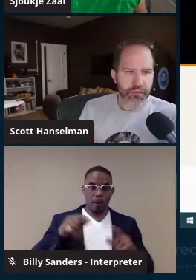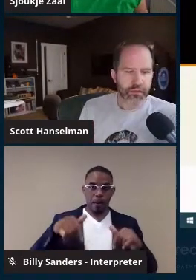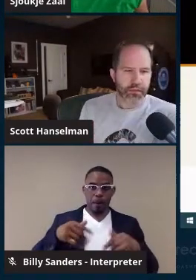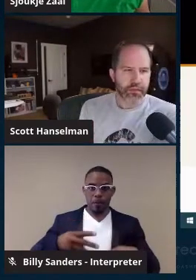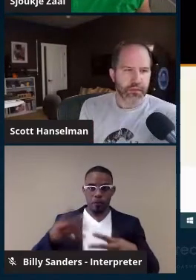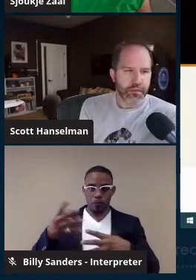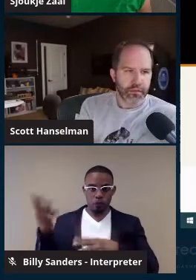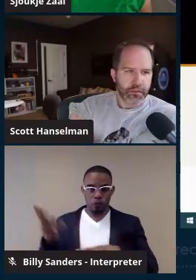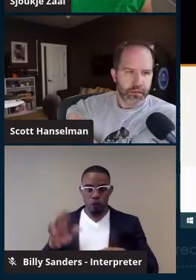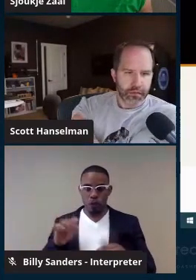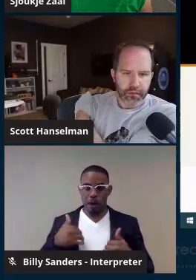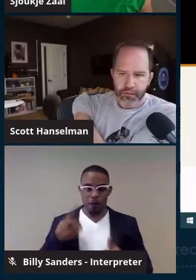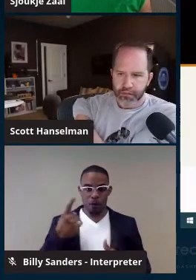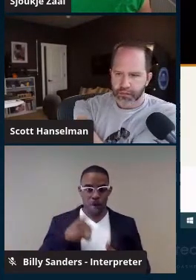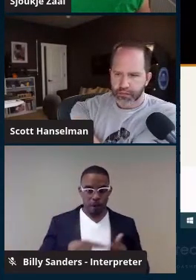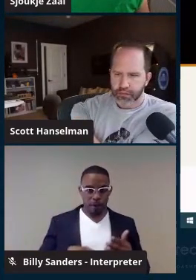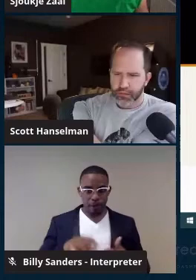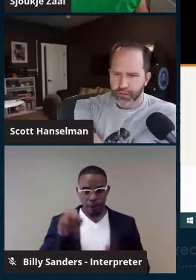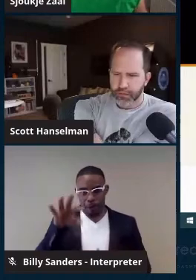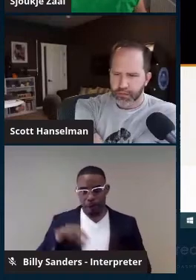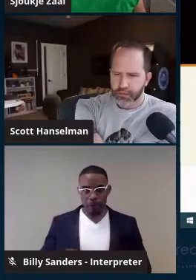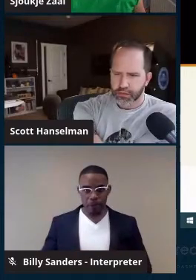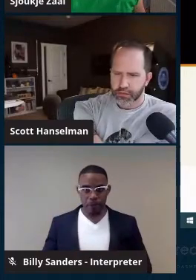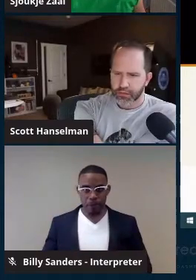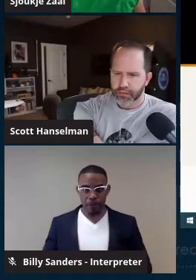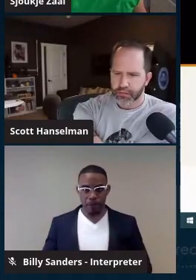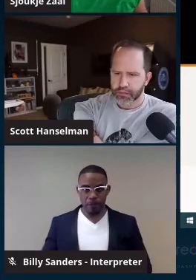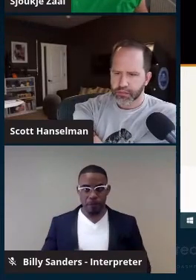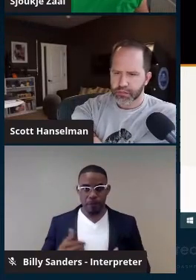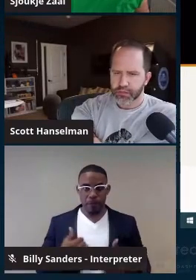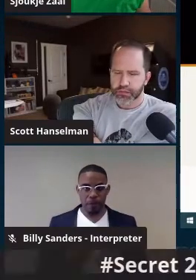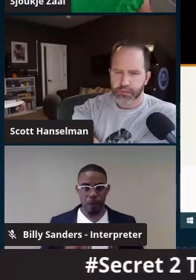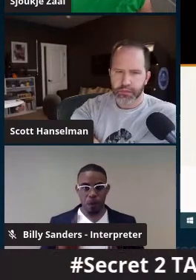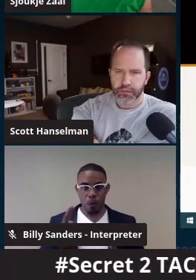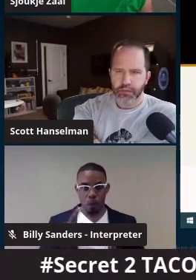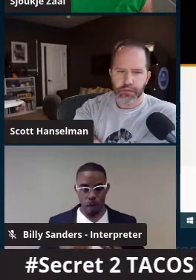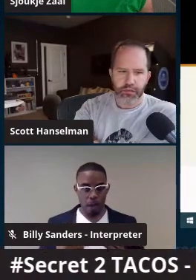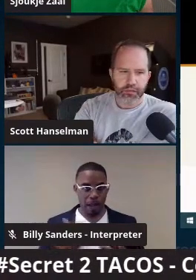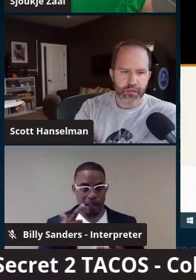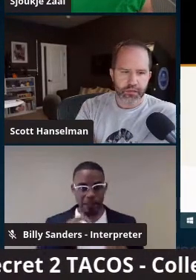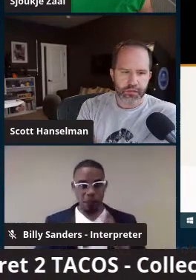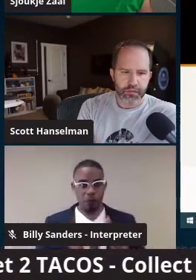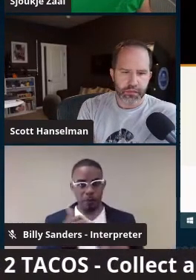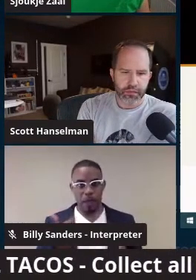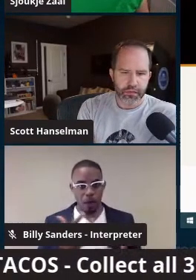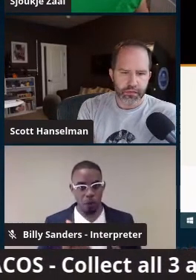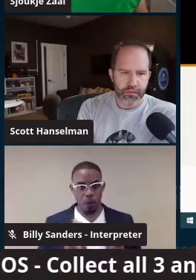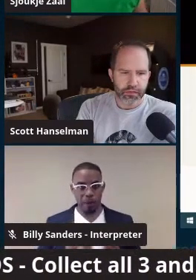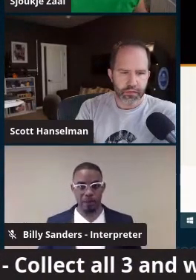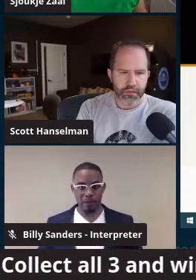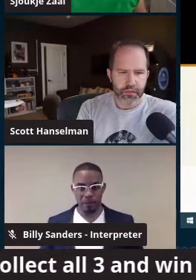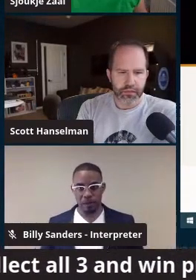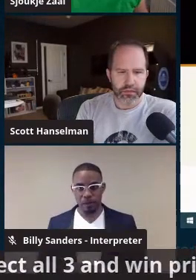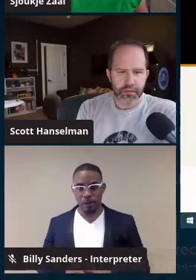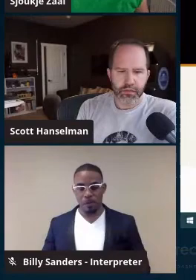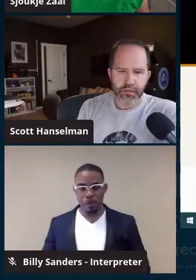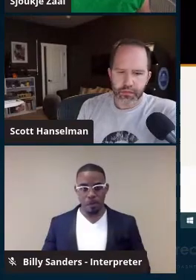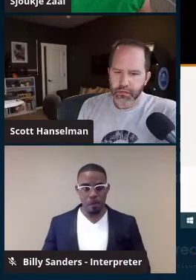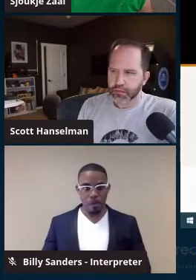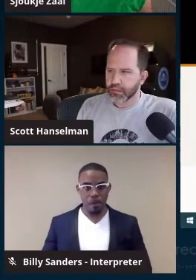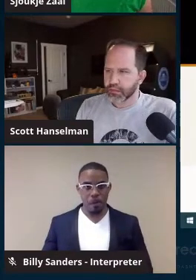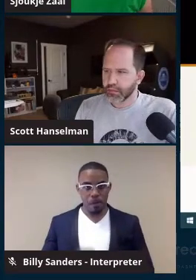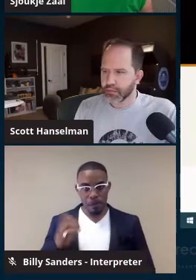we already had one at Dawood. We have one I'm just going to show you now really quickly. Have you